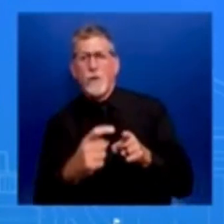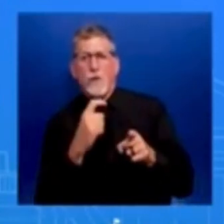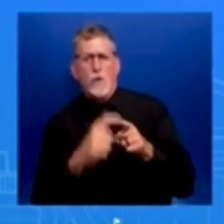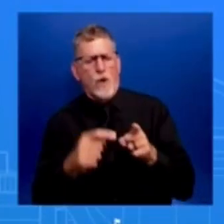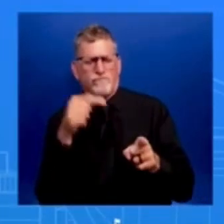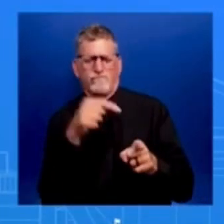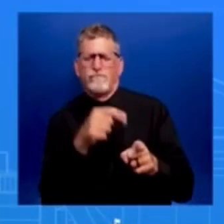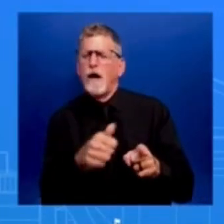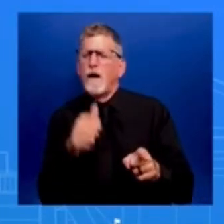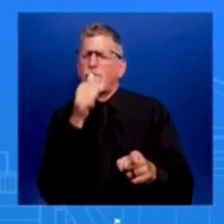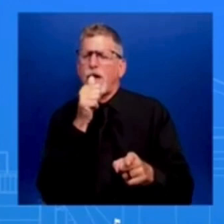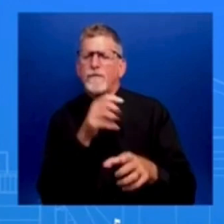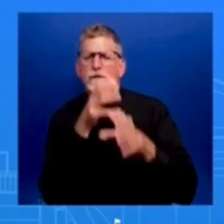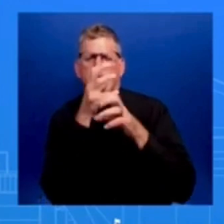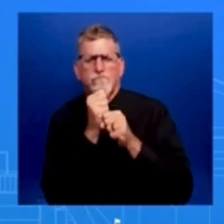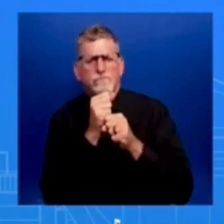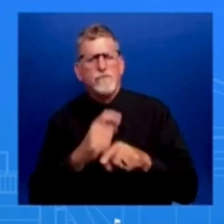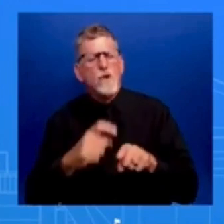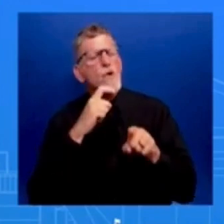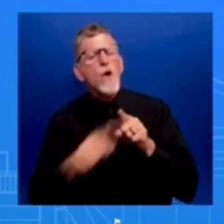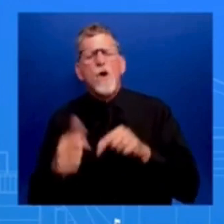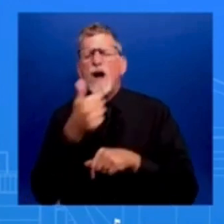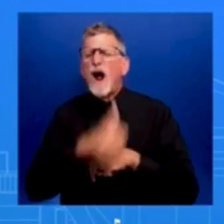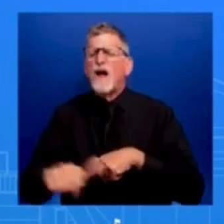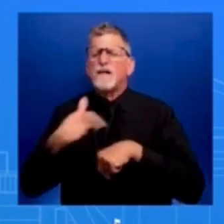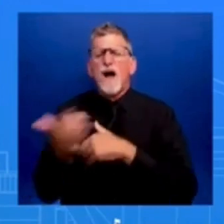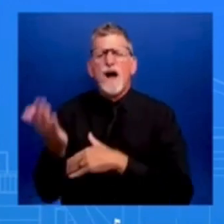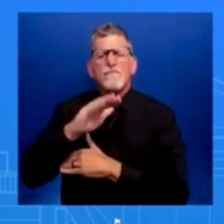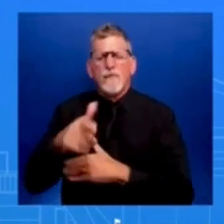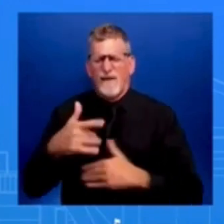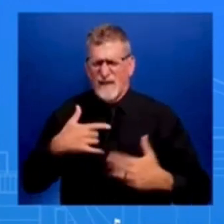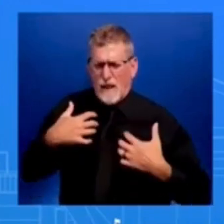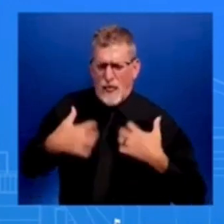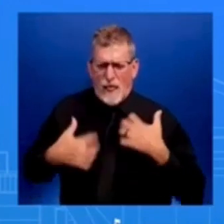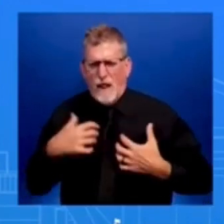someone out there who is in crisis, please do call 988.